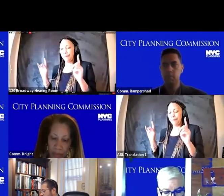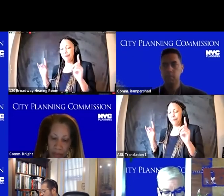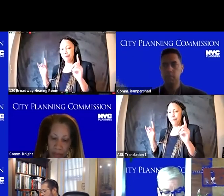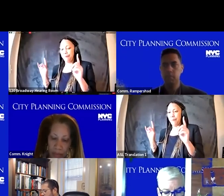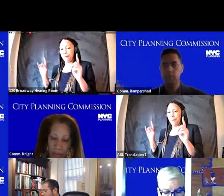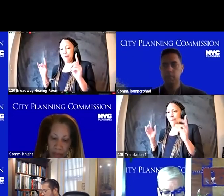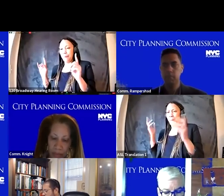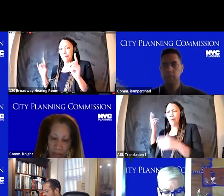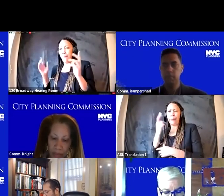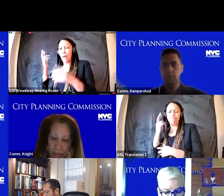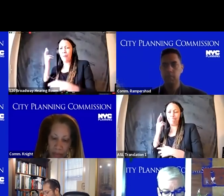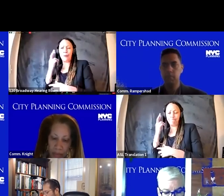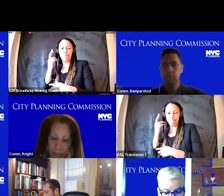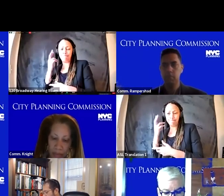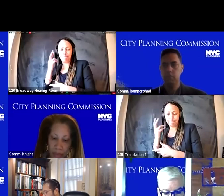the reason being that it's,